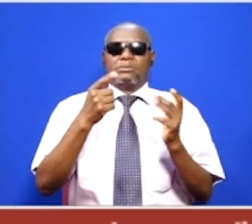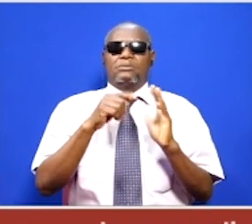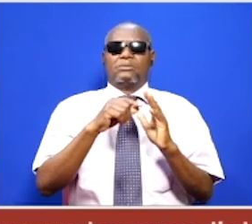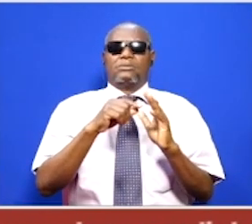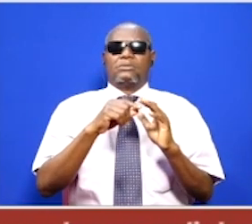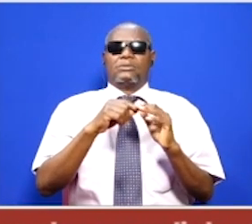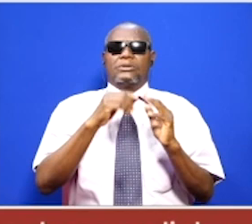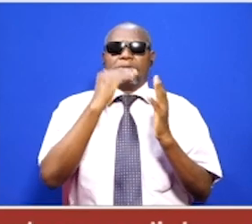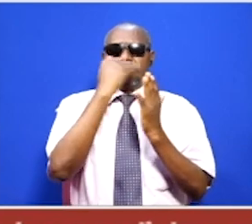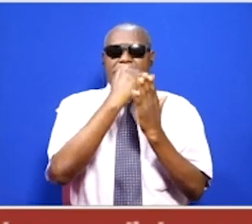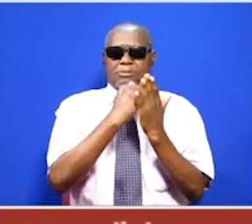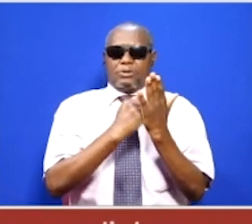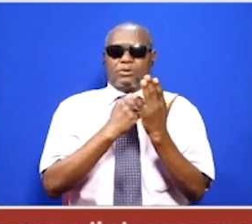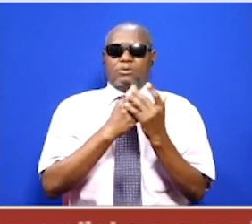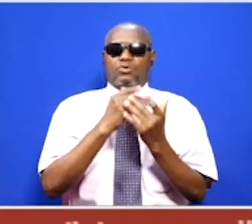burden